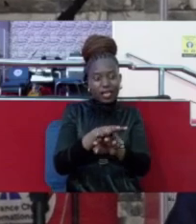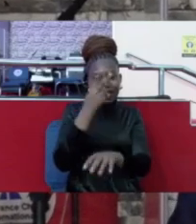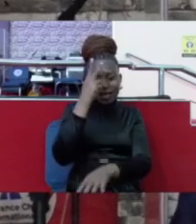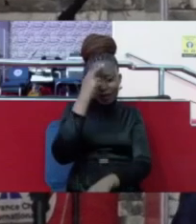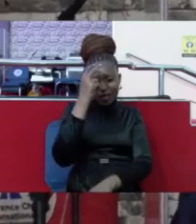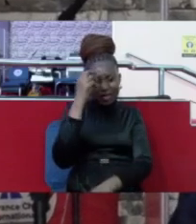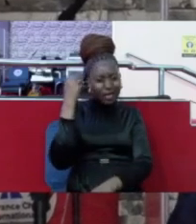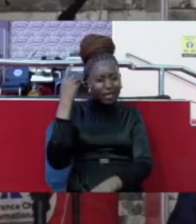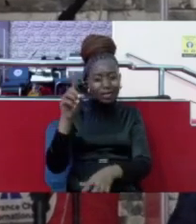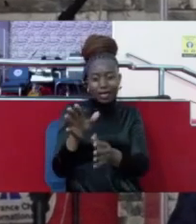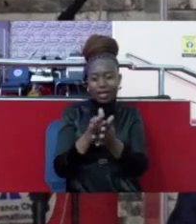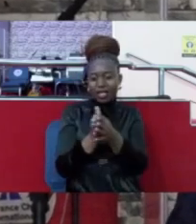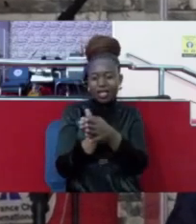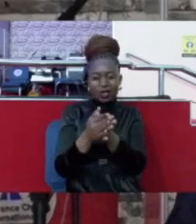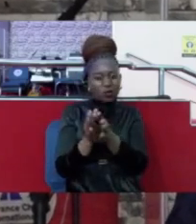They don't see any fish.